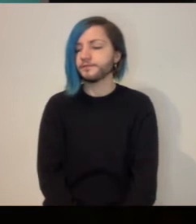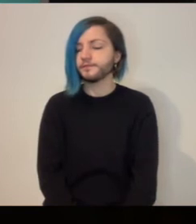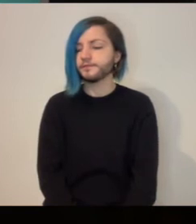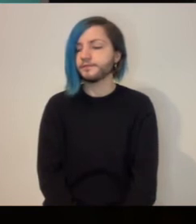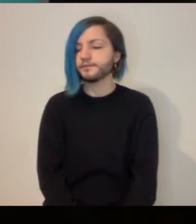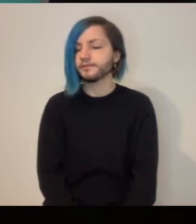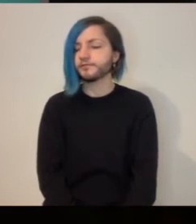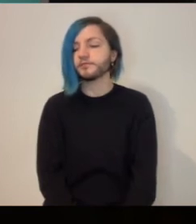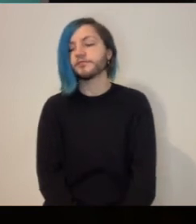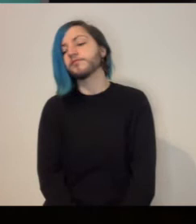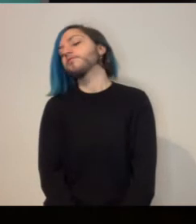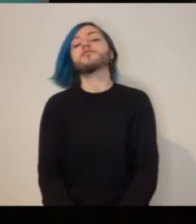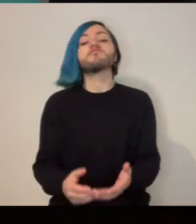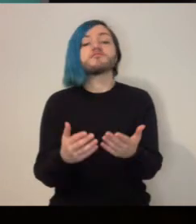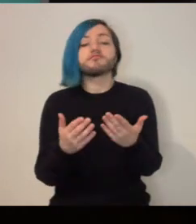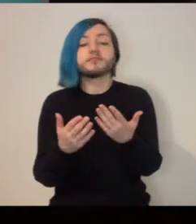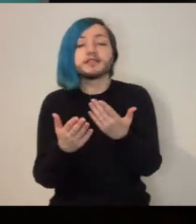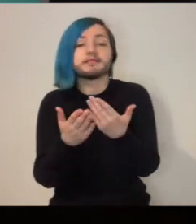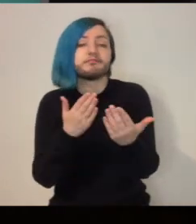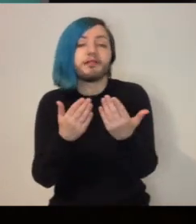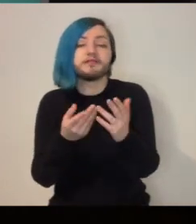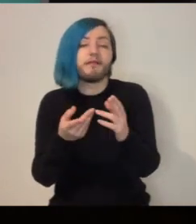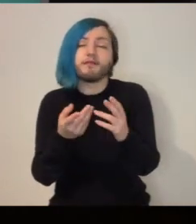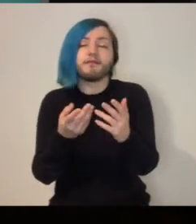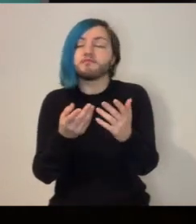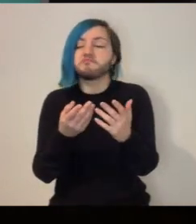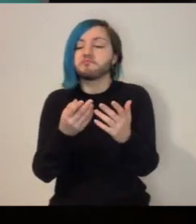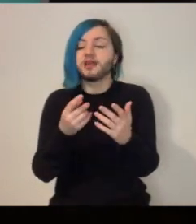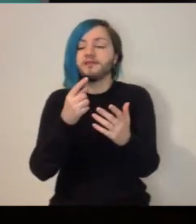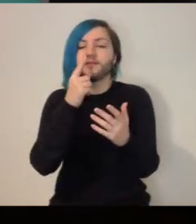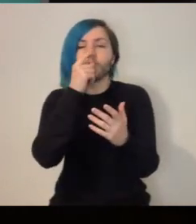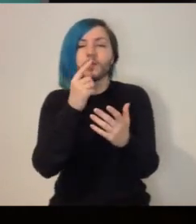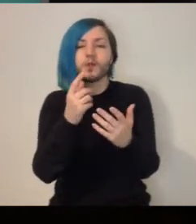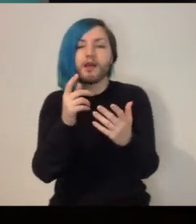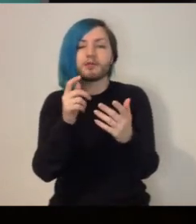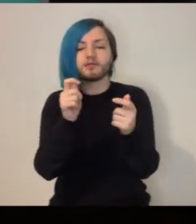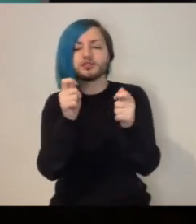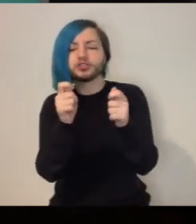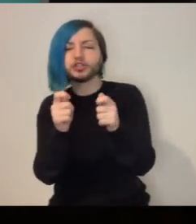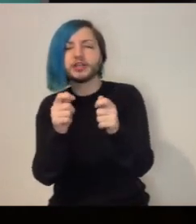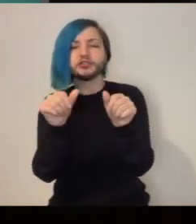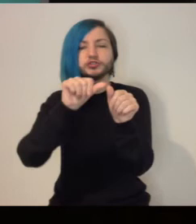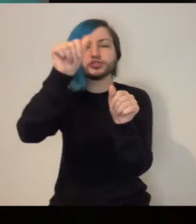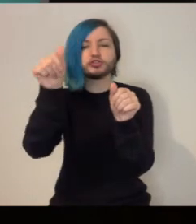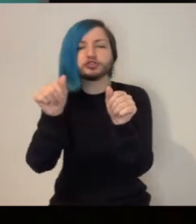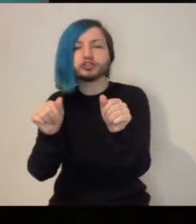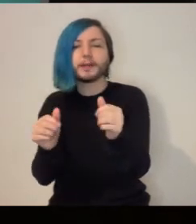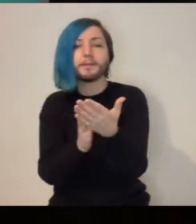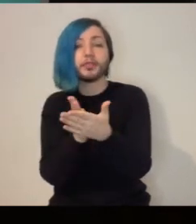It doesn't matter if you correct your composition as you go, it's more try to avoid layering your pastels too